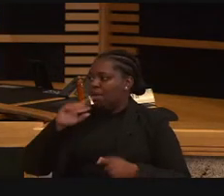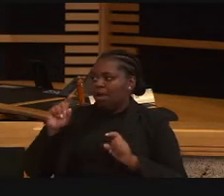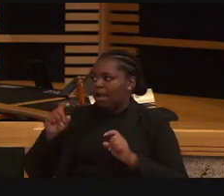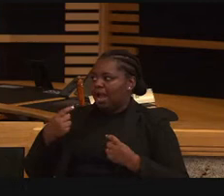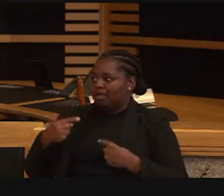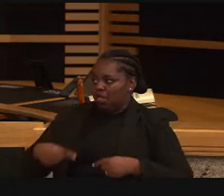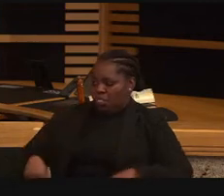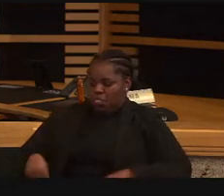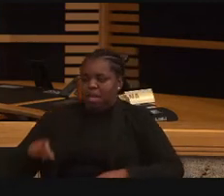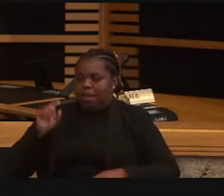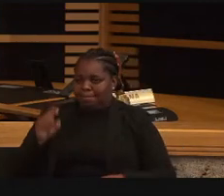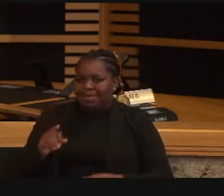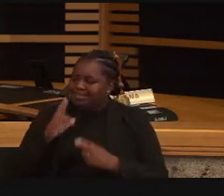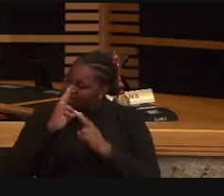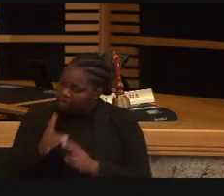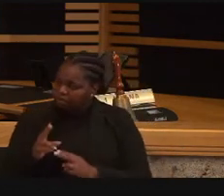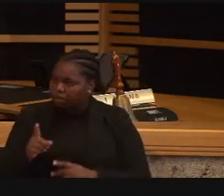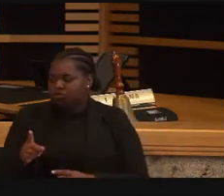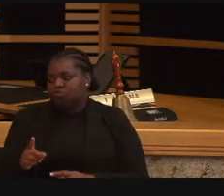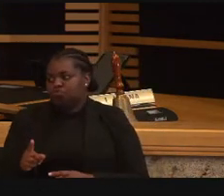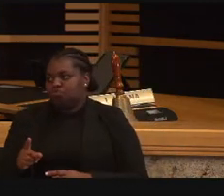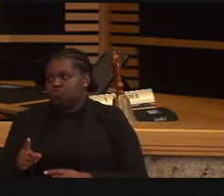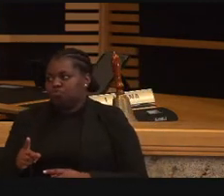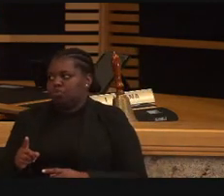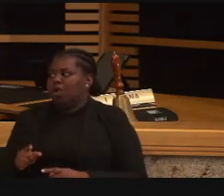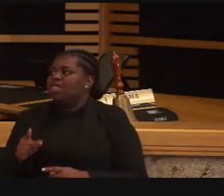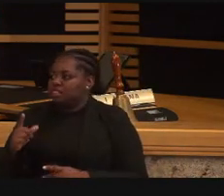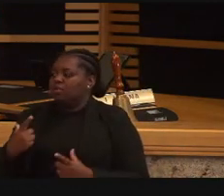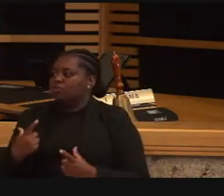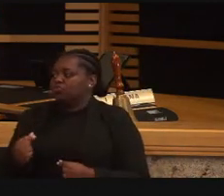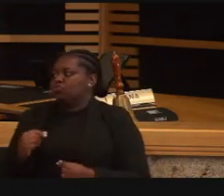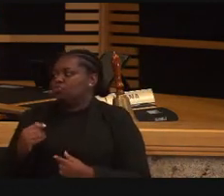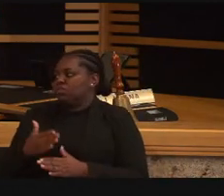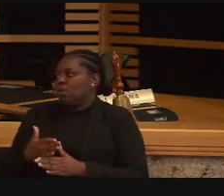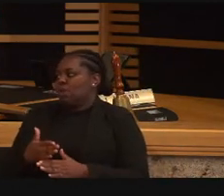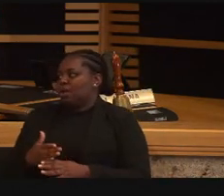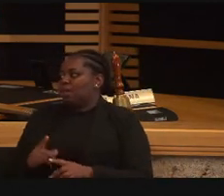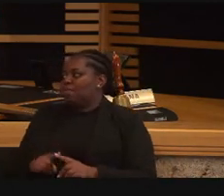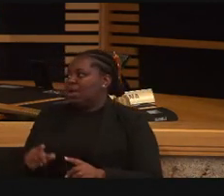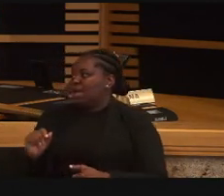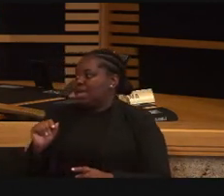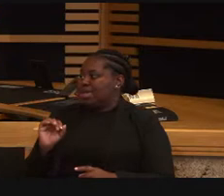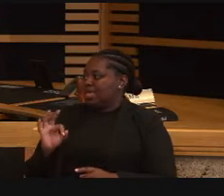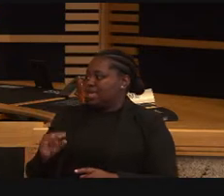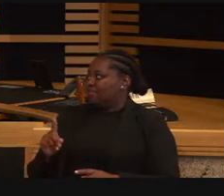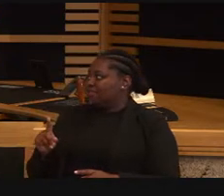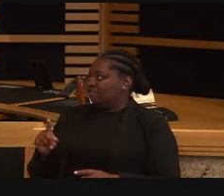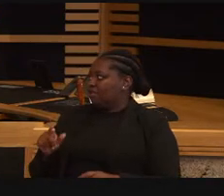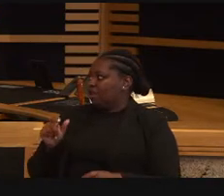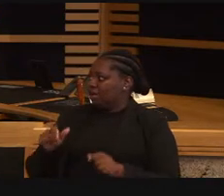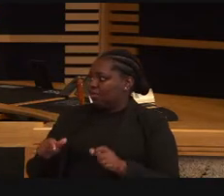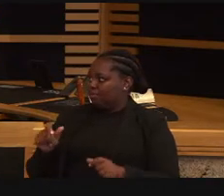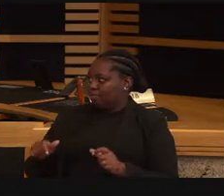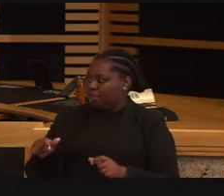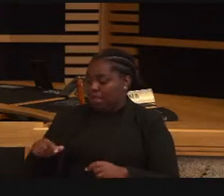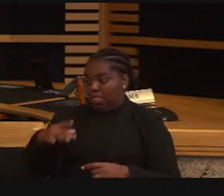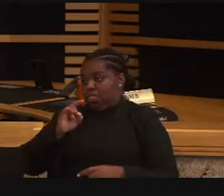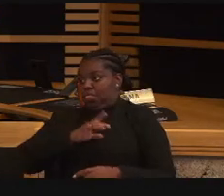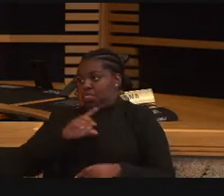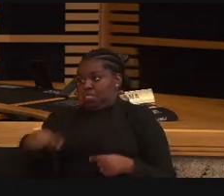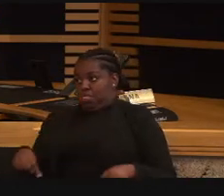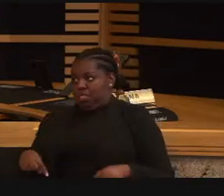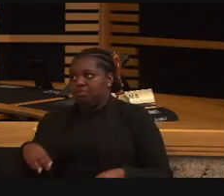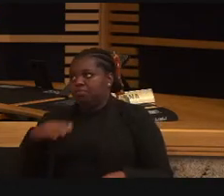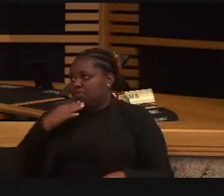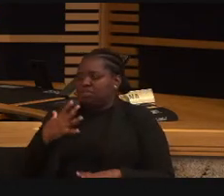must respect you, and people will do the work for you. But if you instill fear to the people, then people will